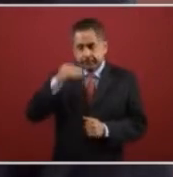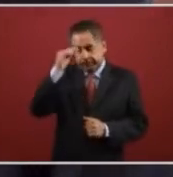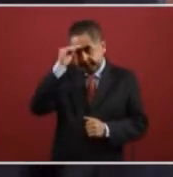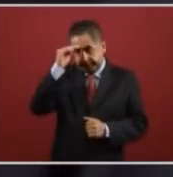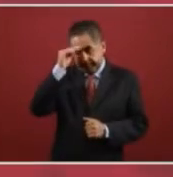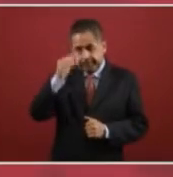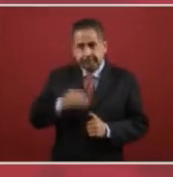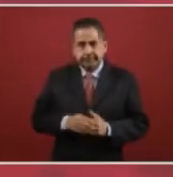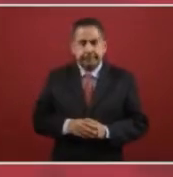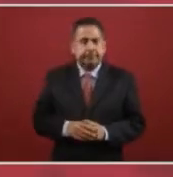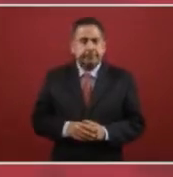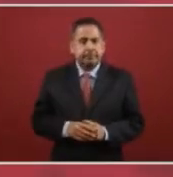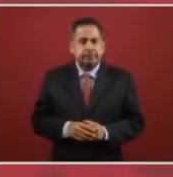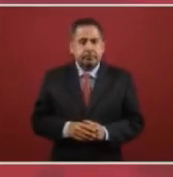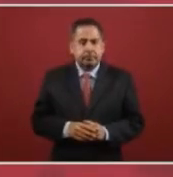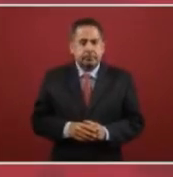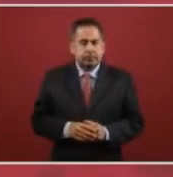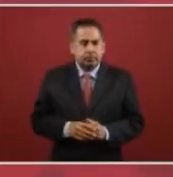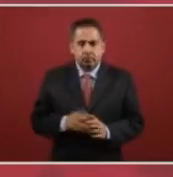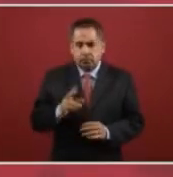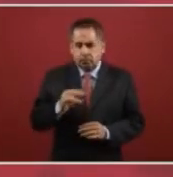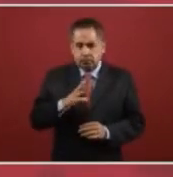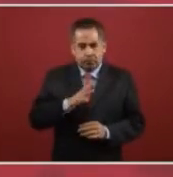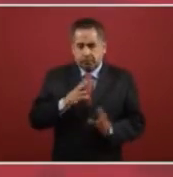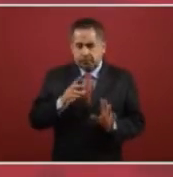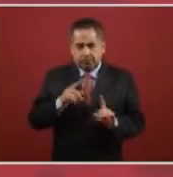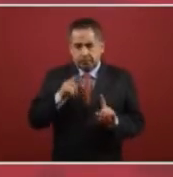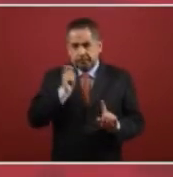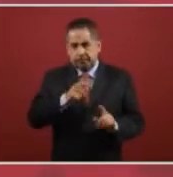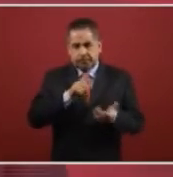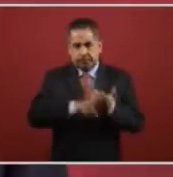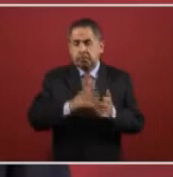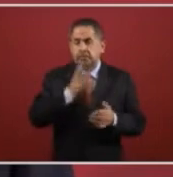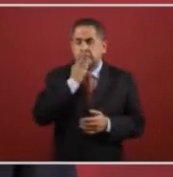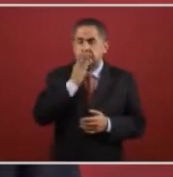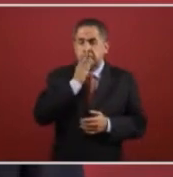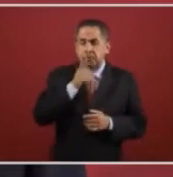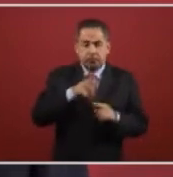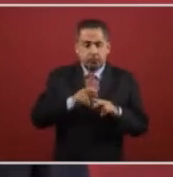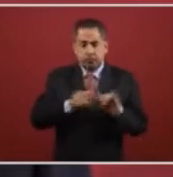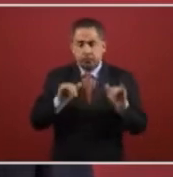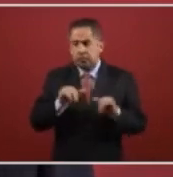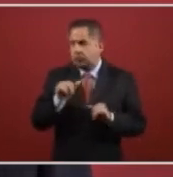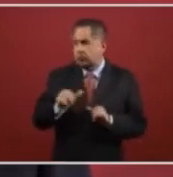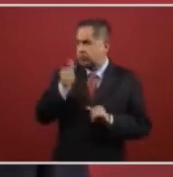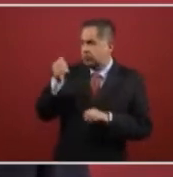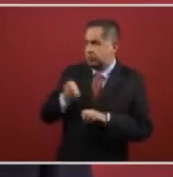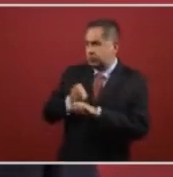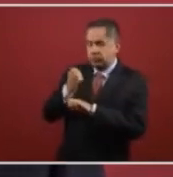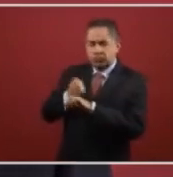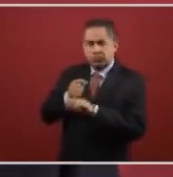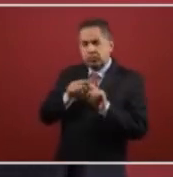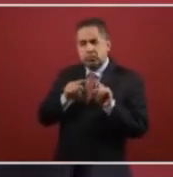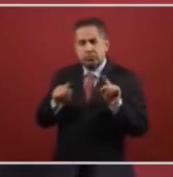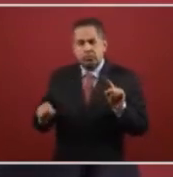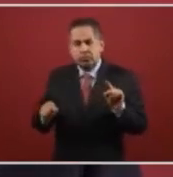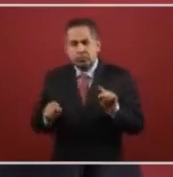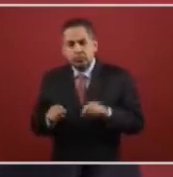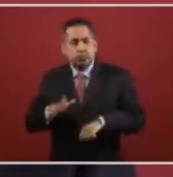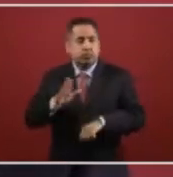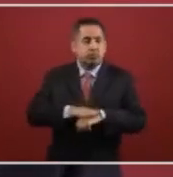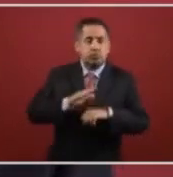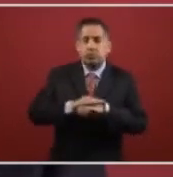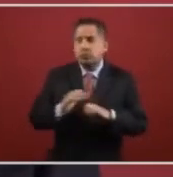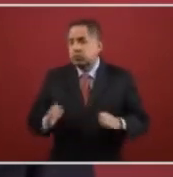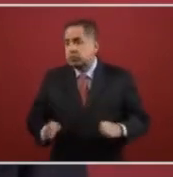Well, I consider that we do not, in the case of Sonora, nor in other states,